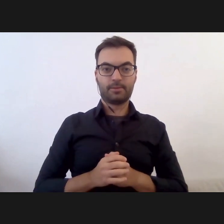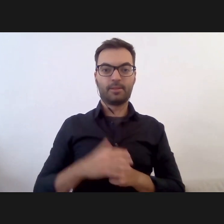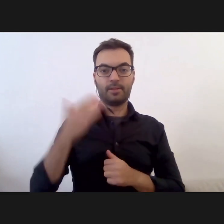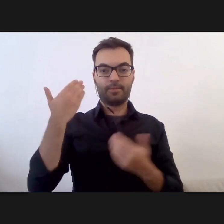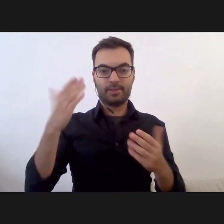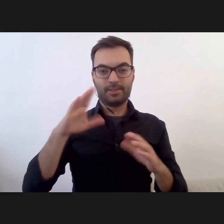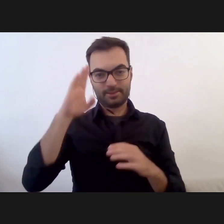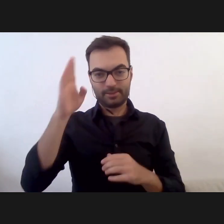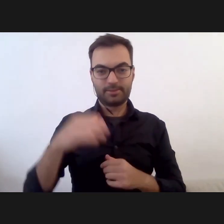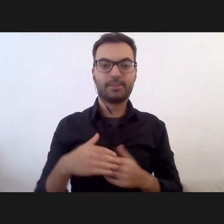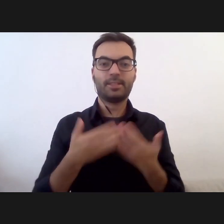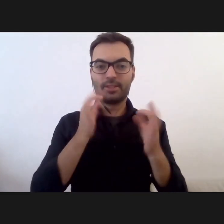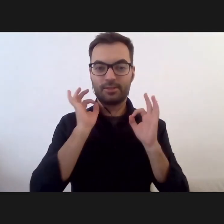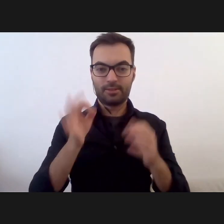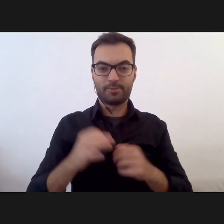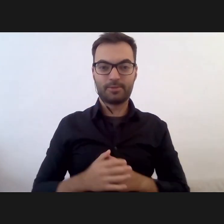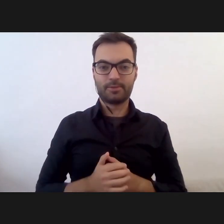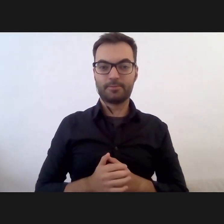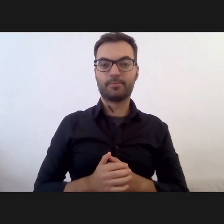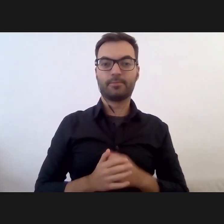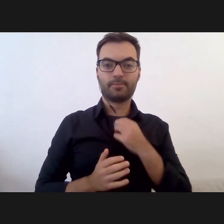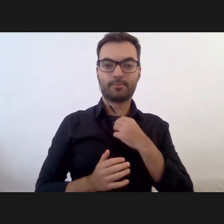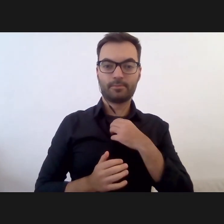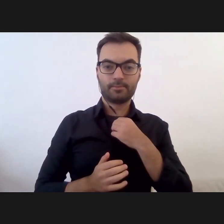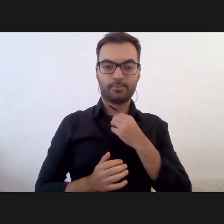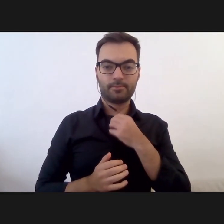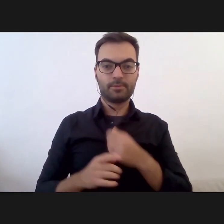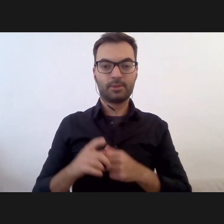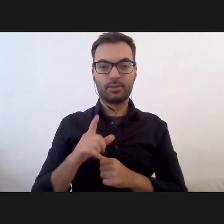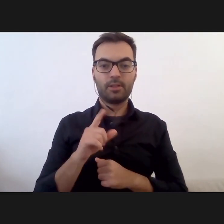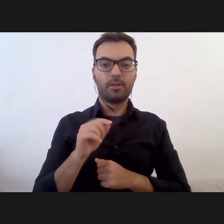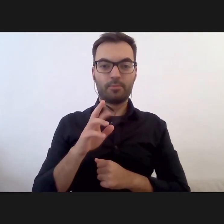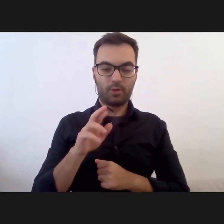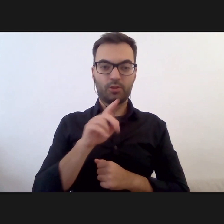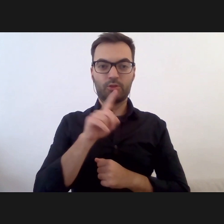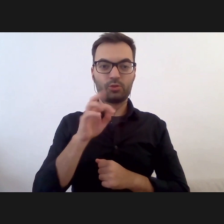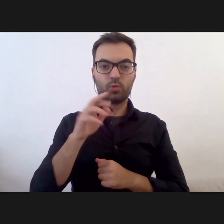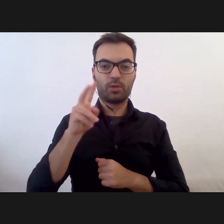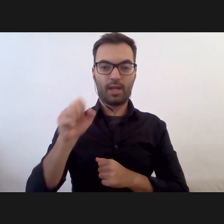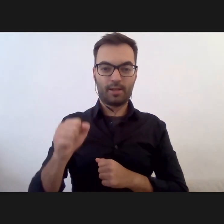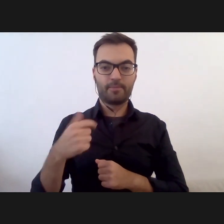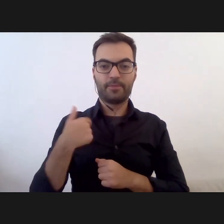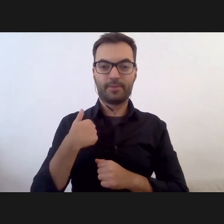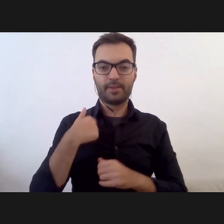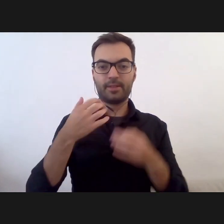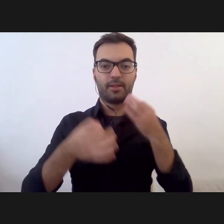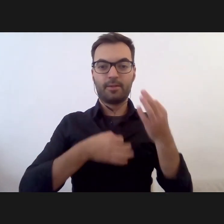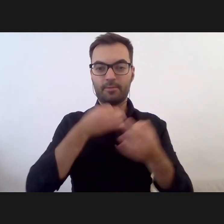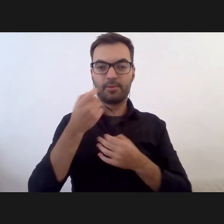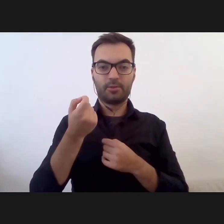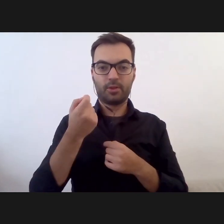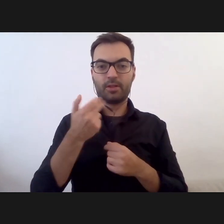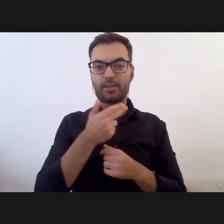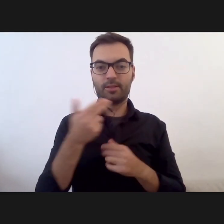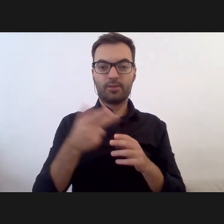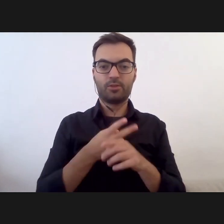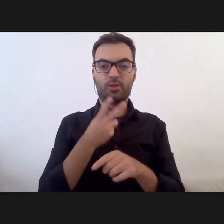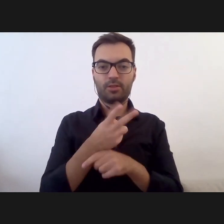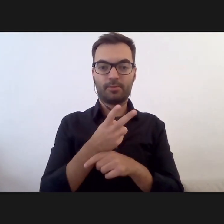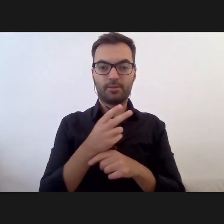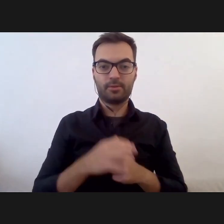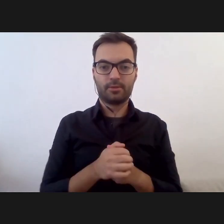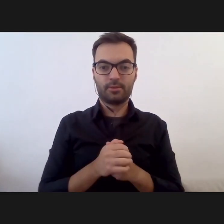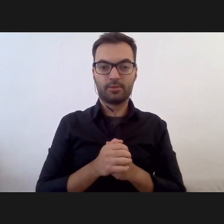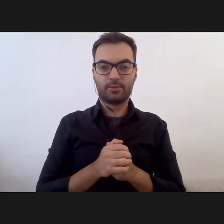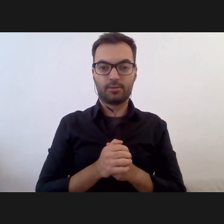Hello, hi, good morning, guys. My name is Piotr Źrołka, and I will talk a little bit about the accessibility and